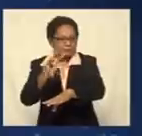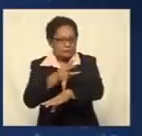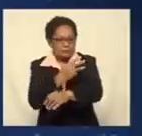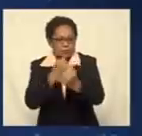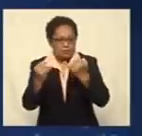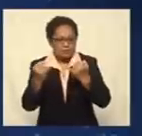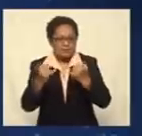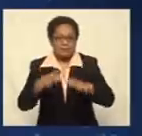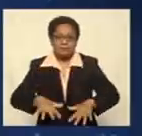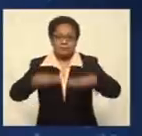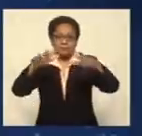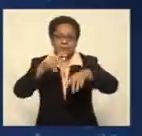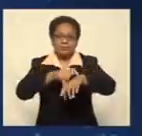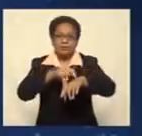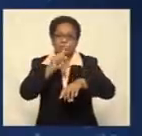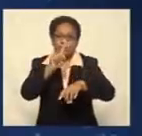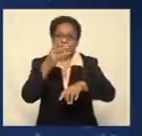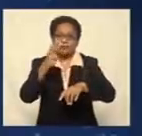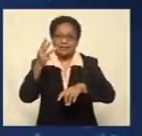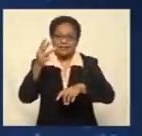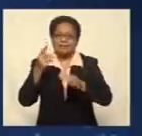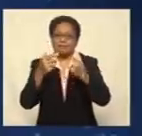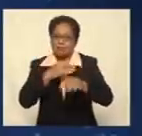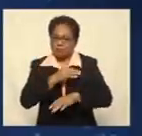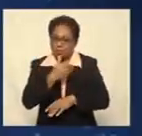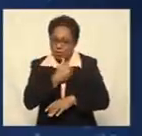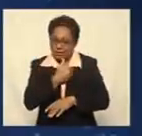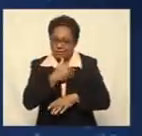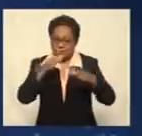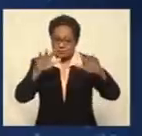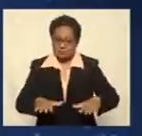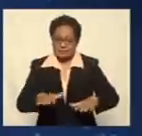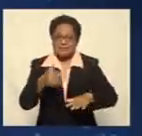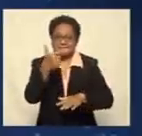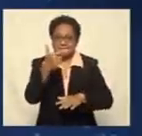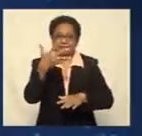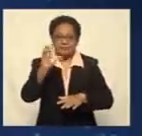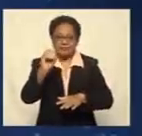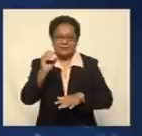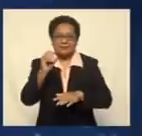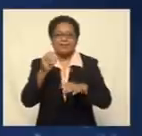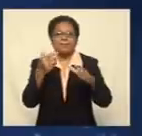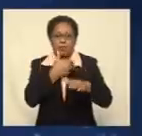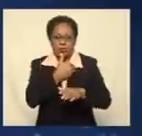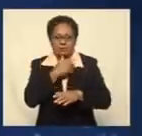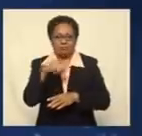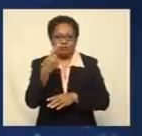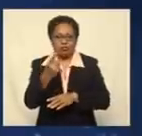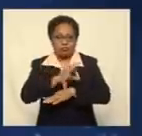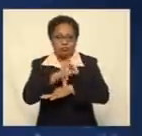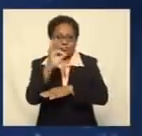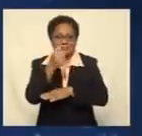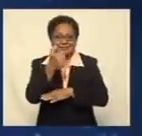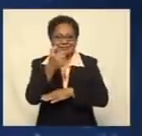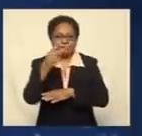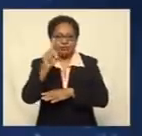at 1:49 a.m. with low tide at 7:50 a.m. tomorrow. Sunrise is at